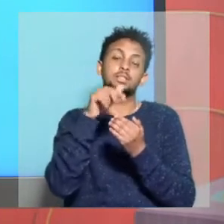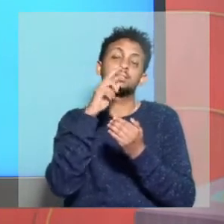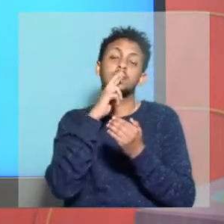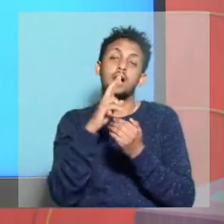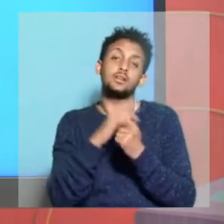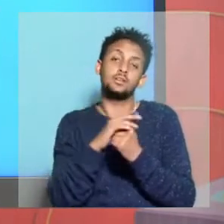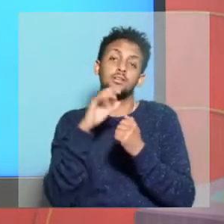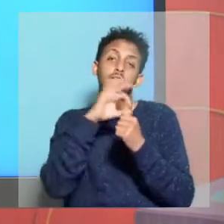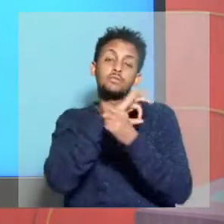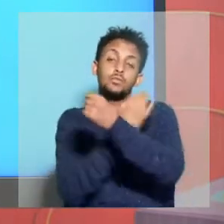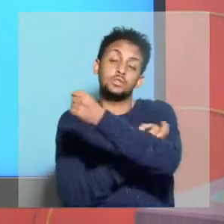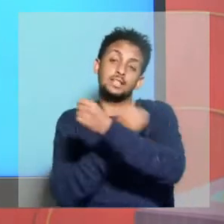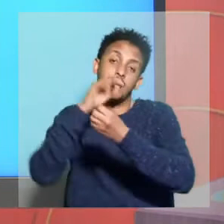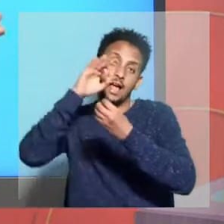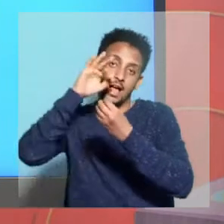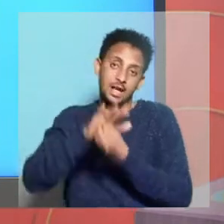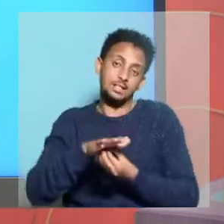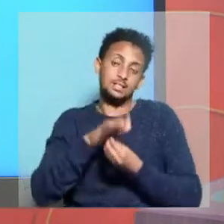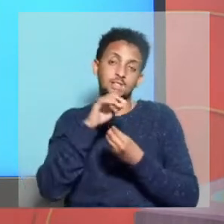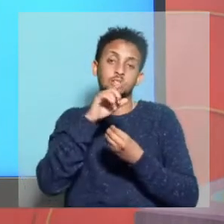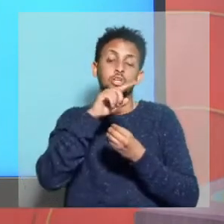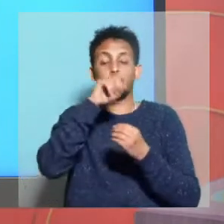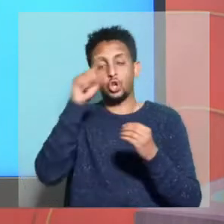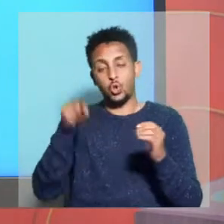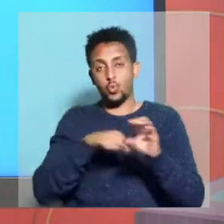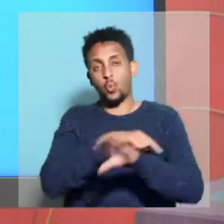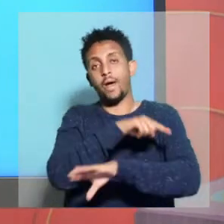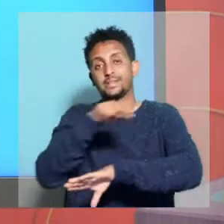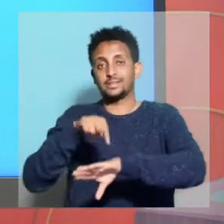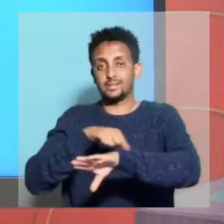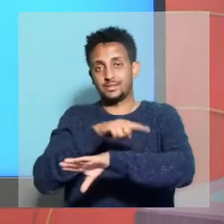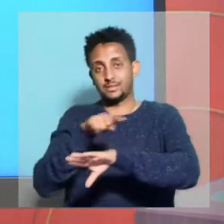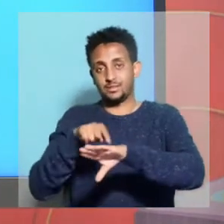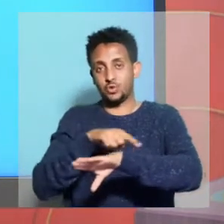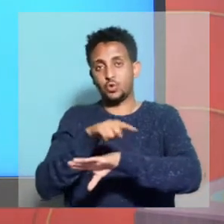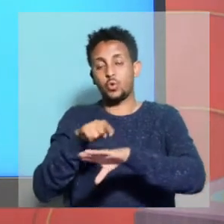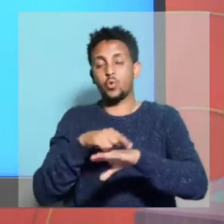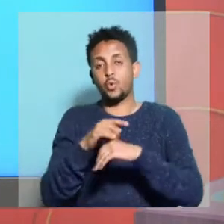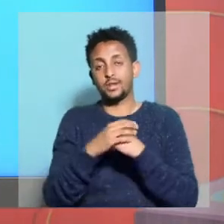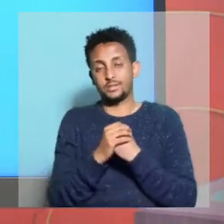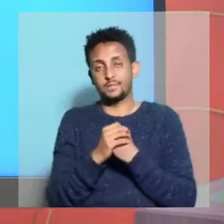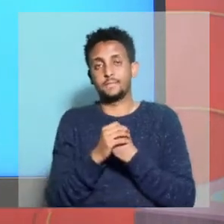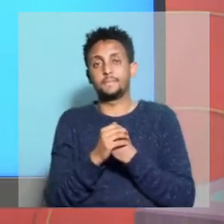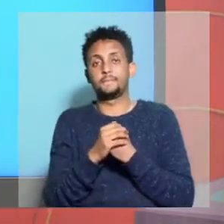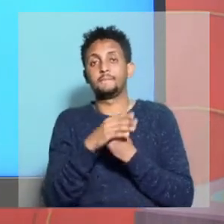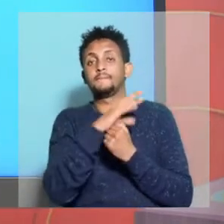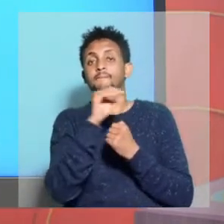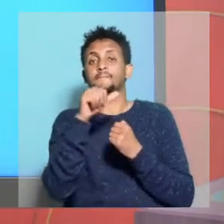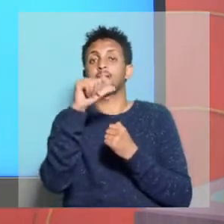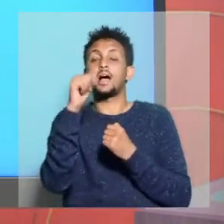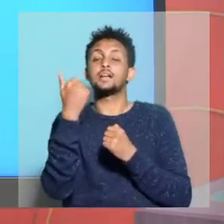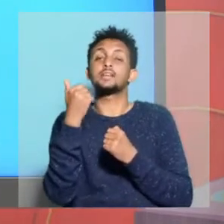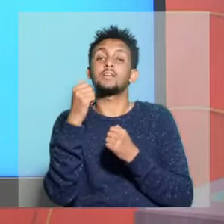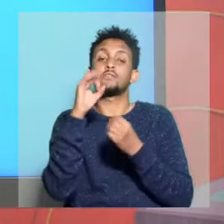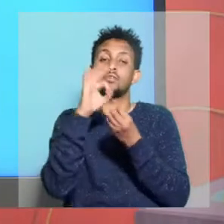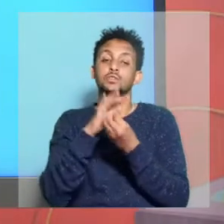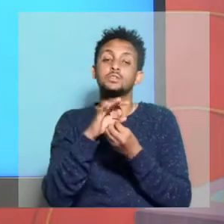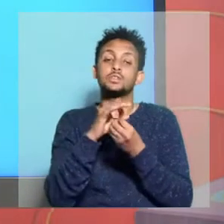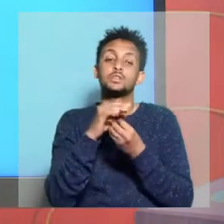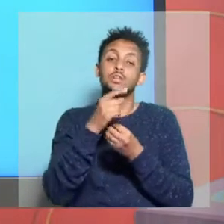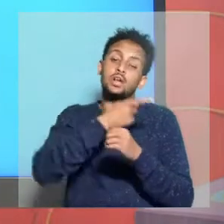these are the force which are acting clockwise. Okay, these are the force which are acting clockwise. And the other force which are